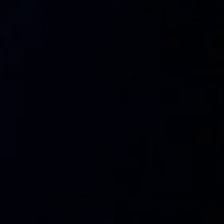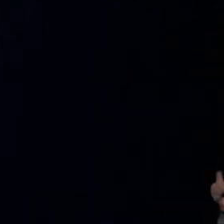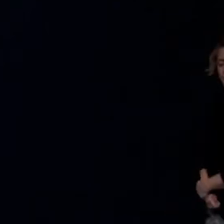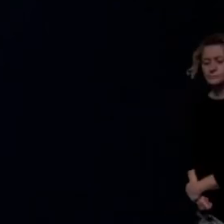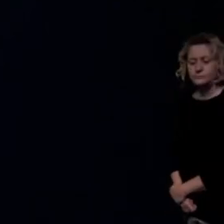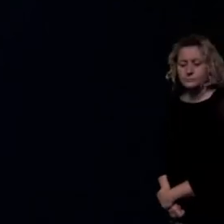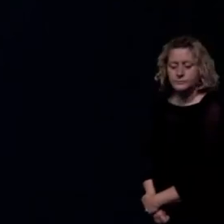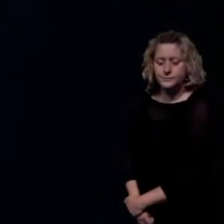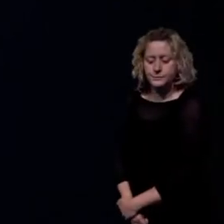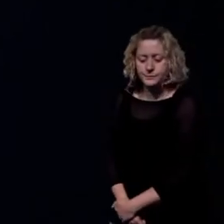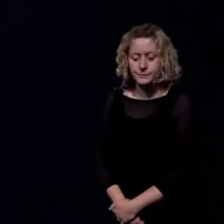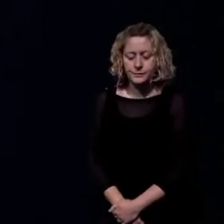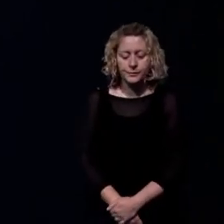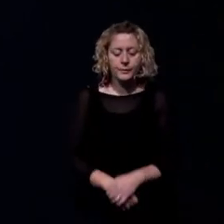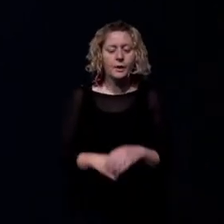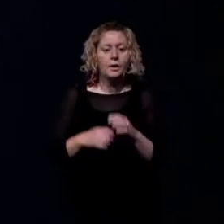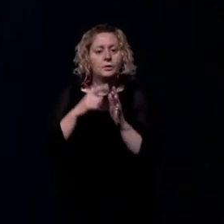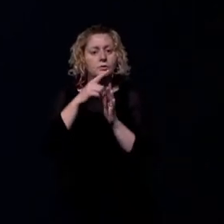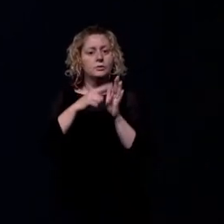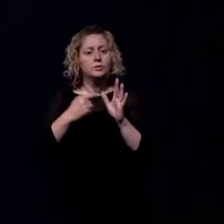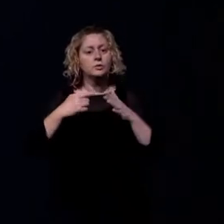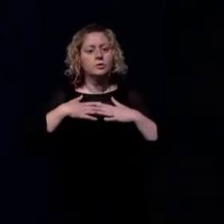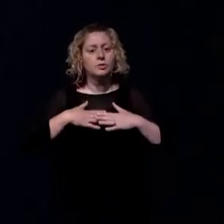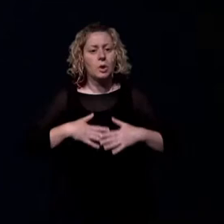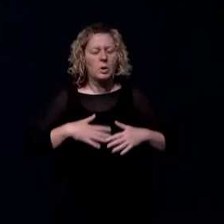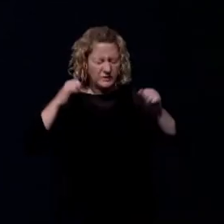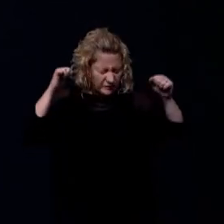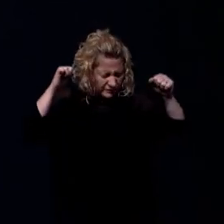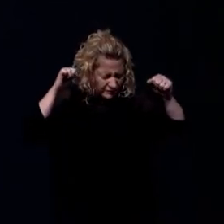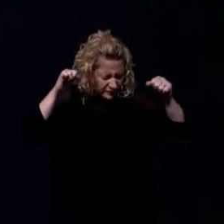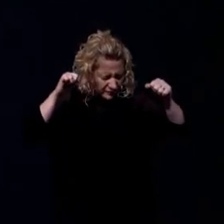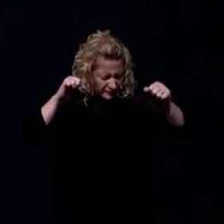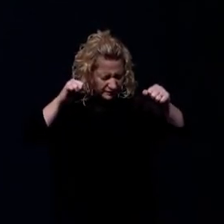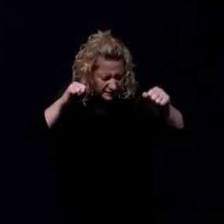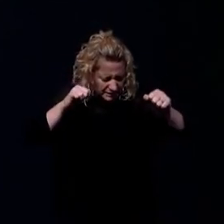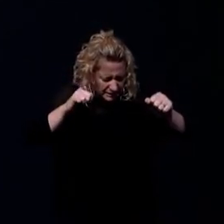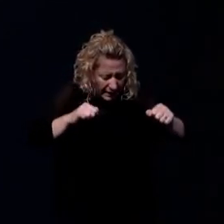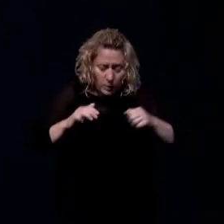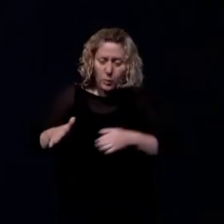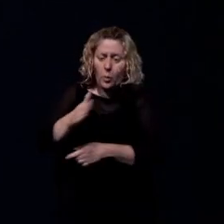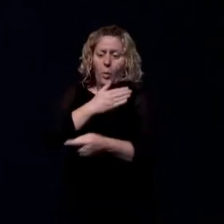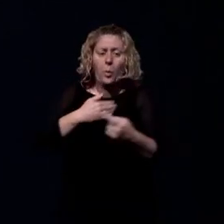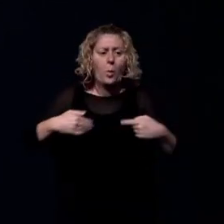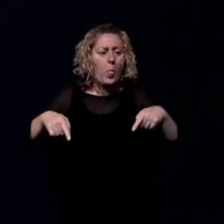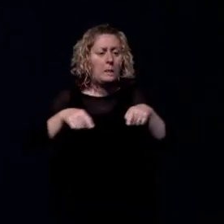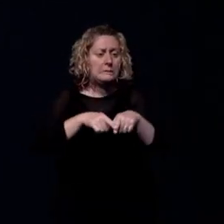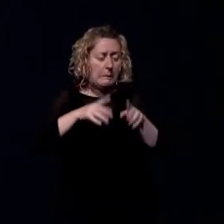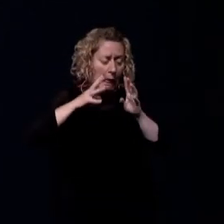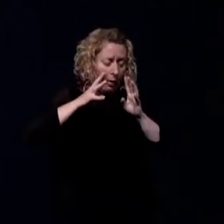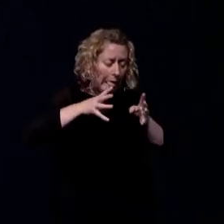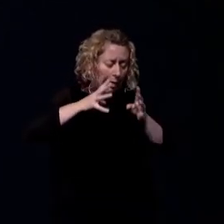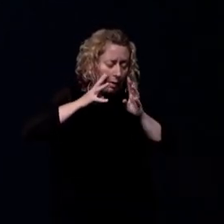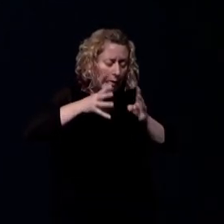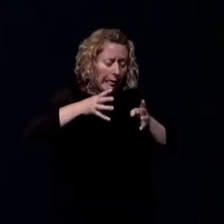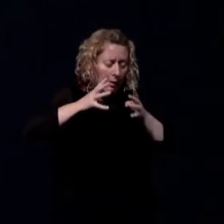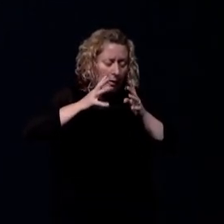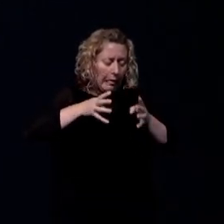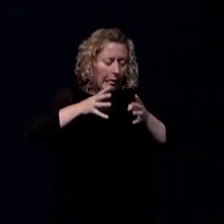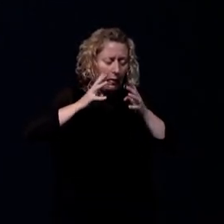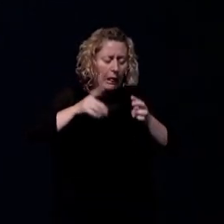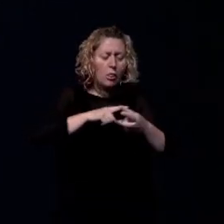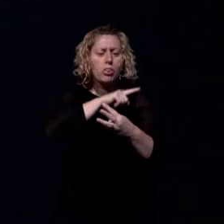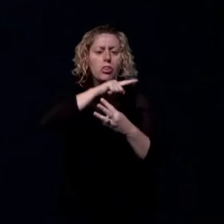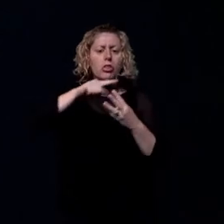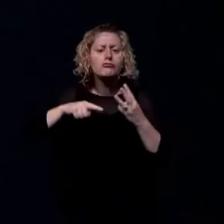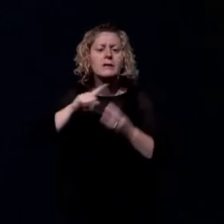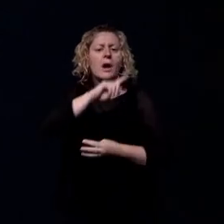evening. The elders did the same, and facing down into the mud, he blubbers and bawls out three devastating